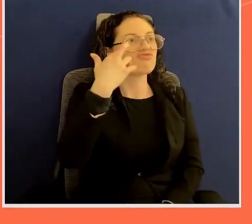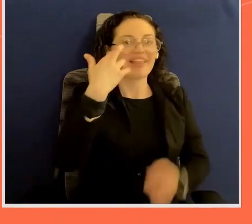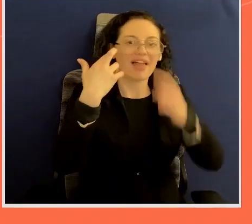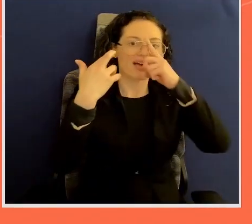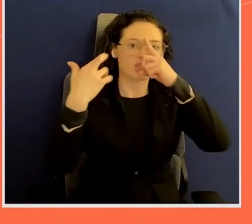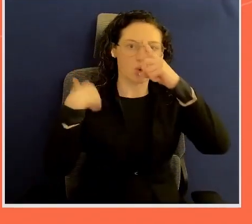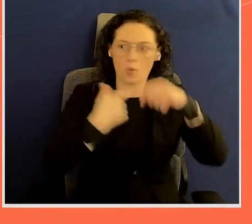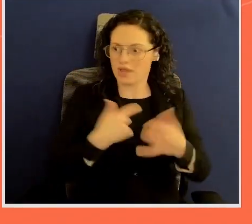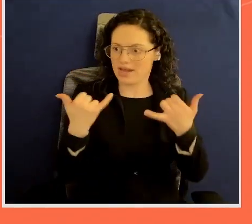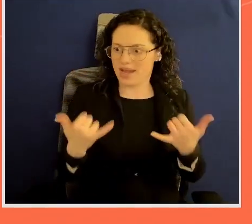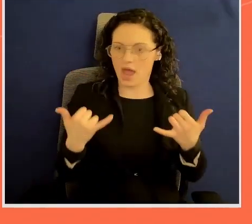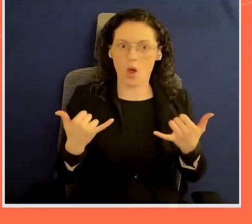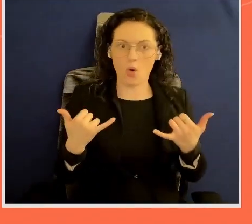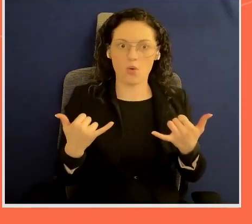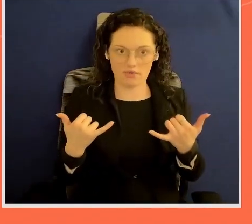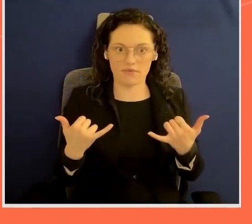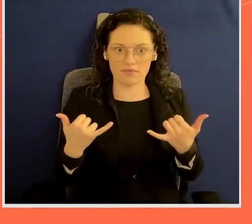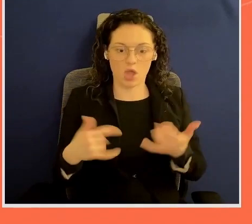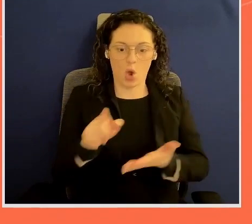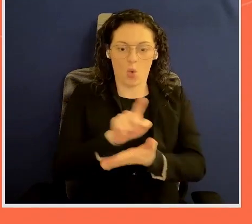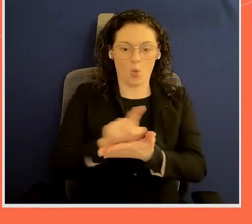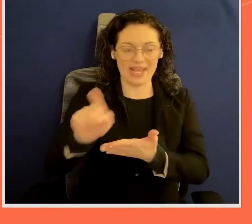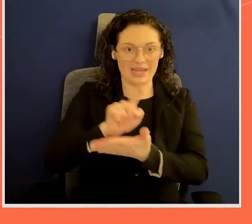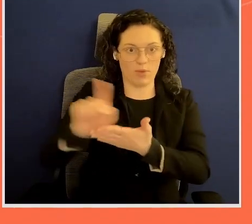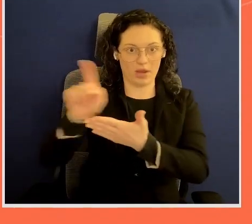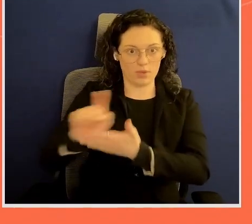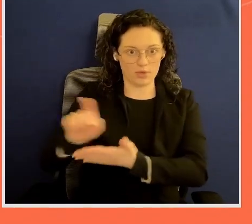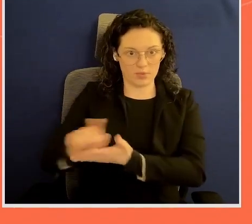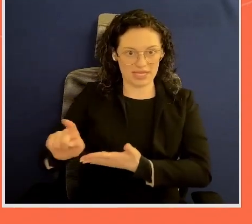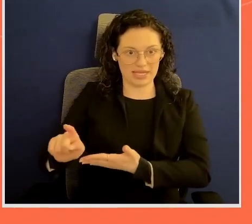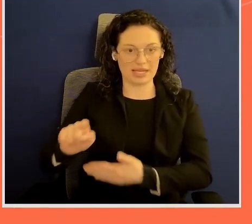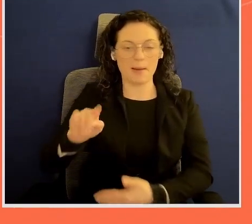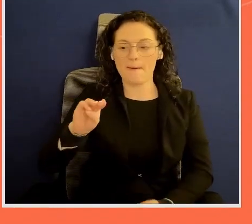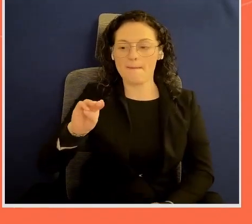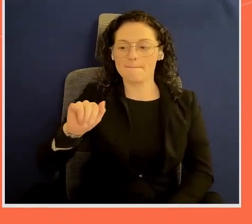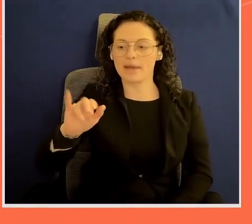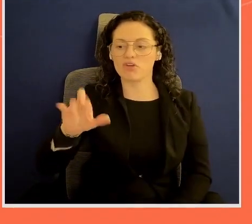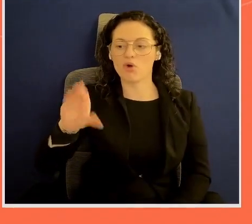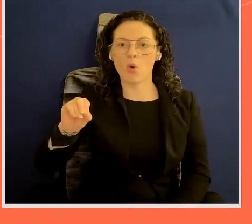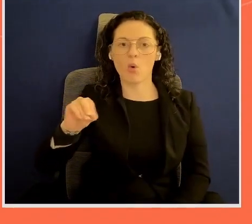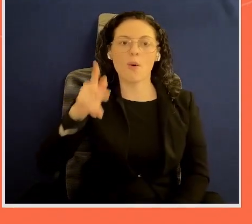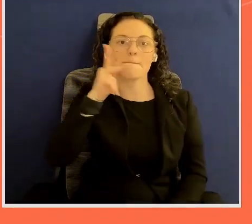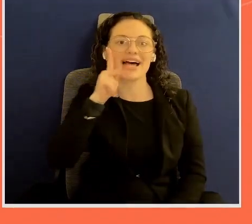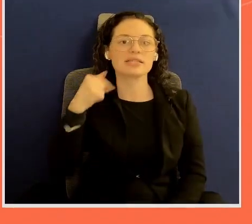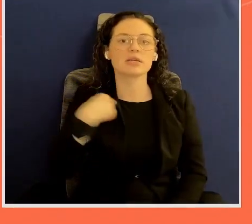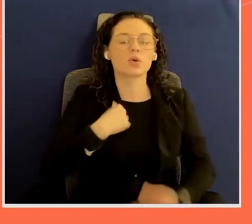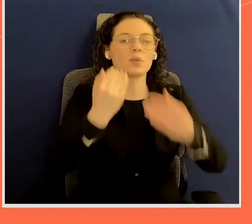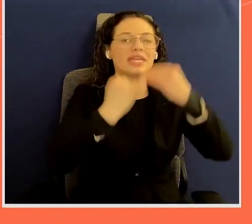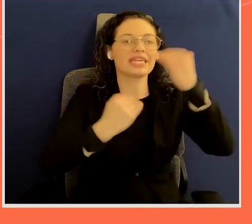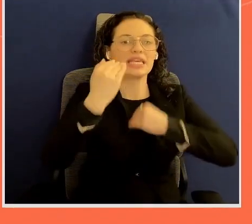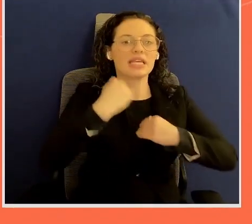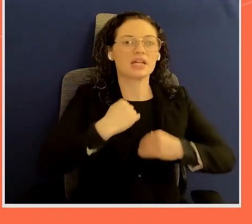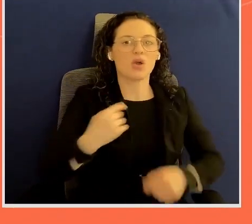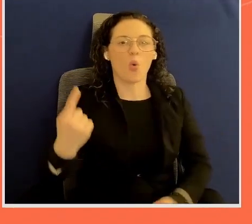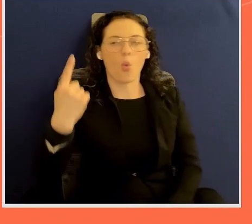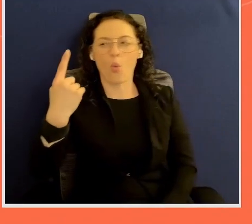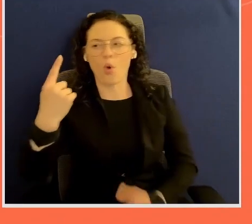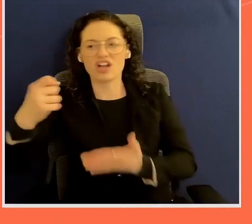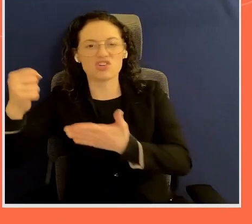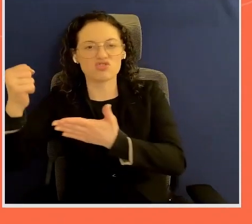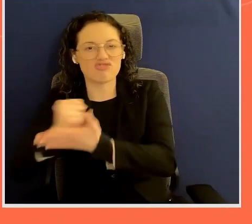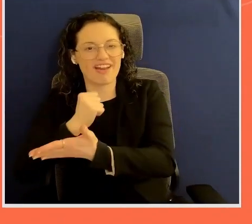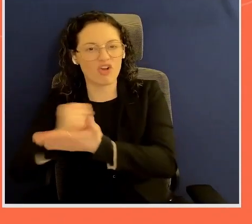65% of global GDP of those 20 countries, basically, 65% had joined together with